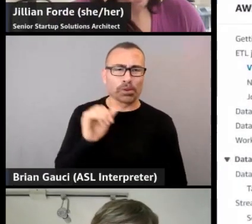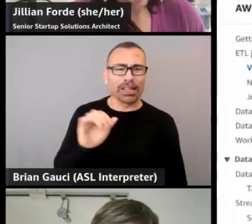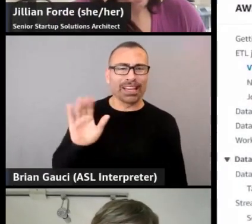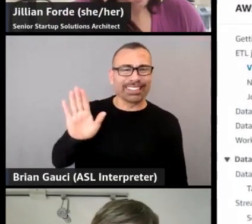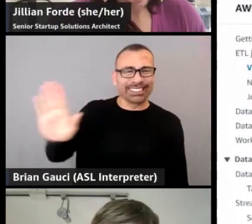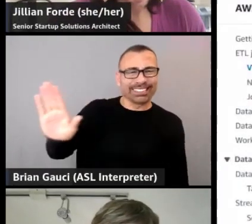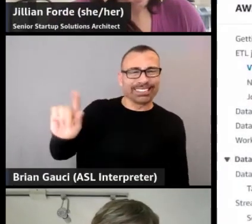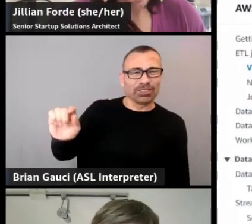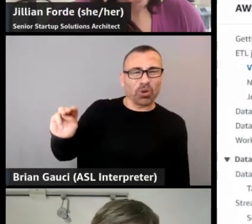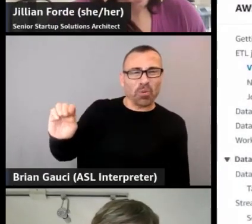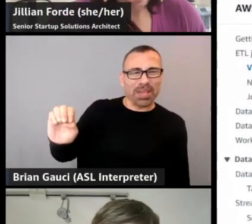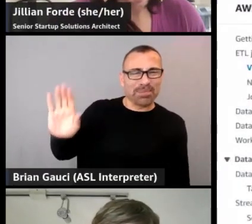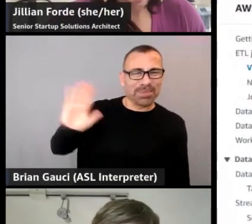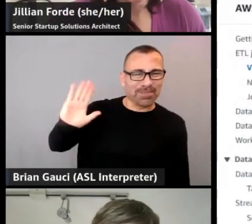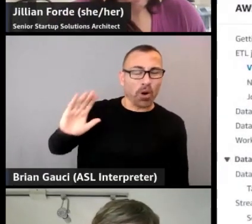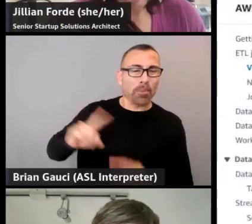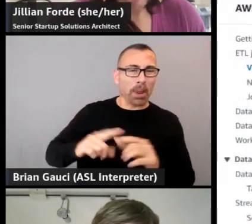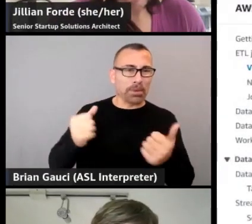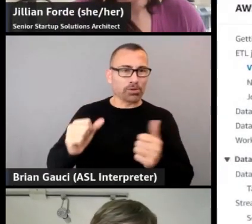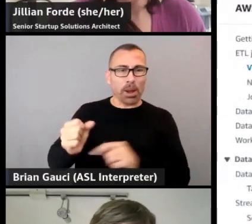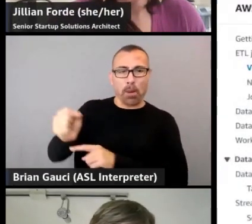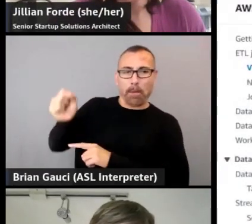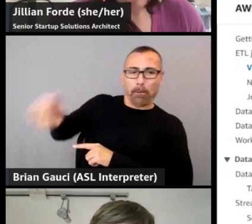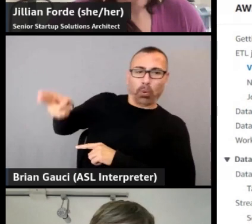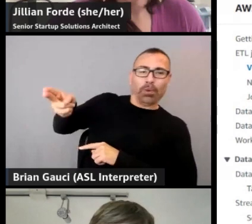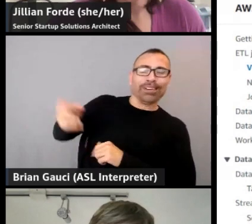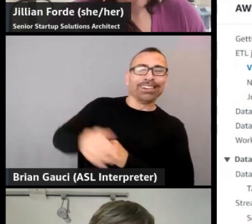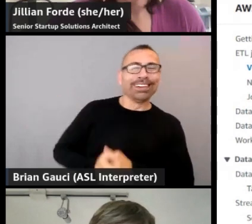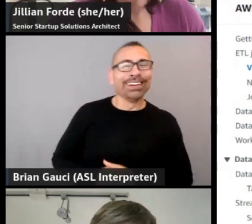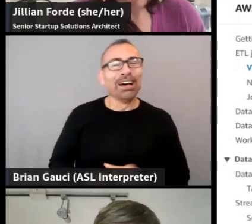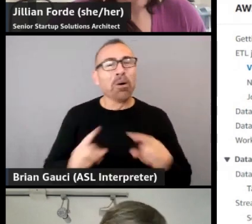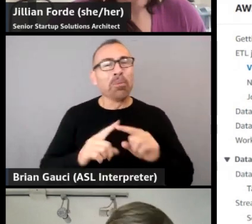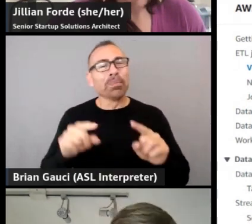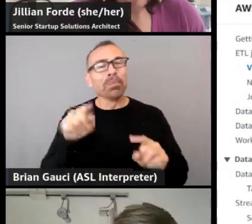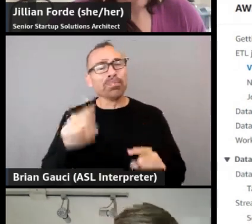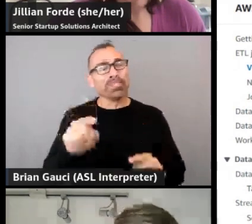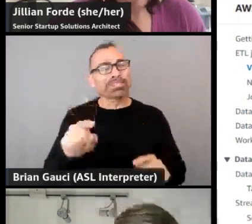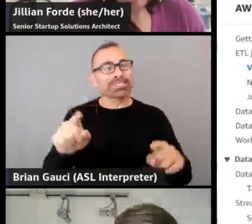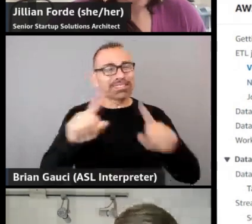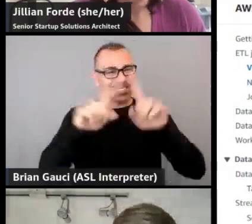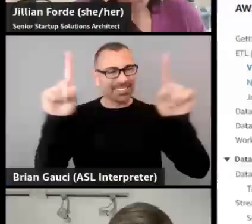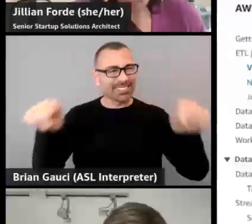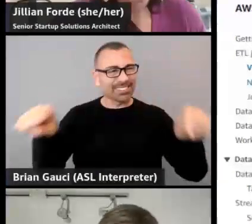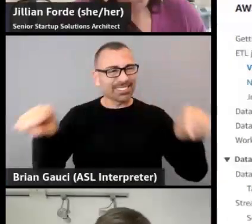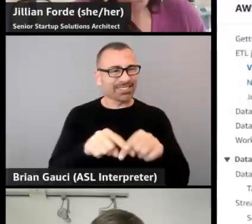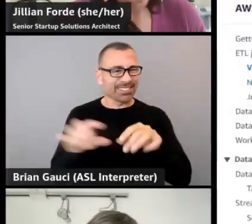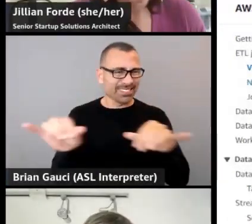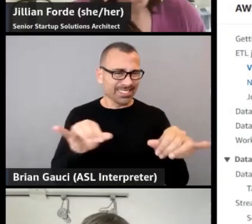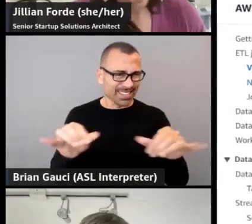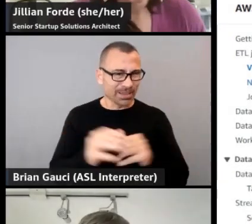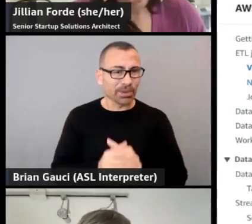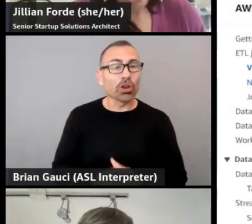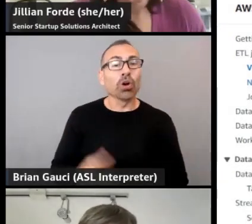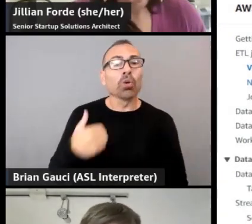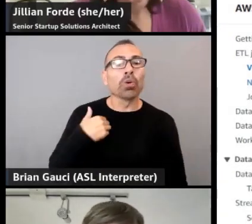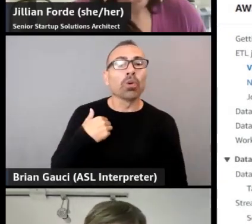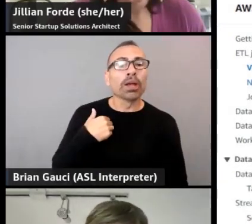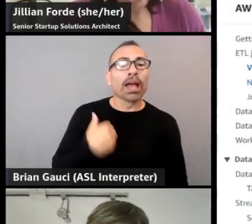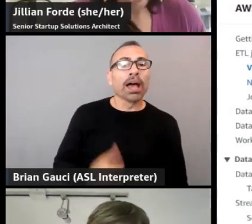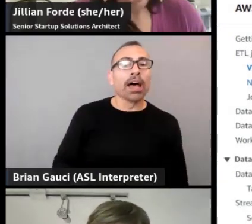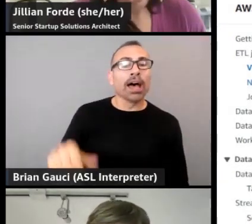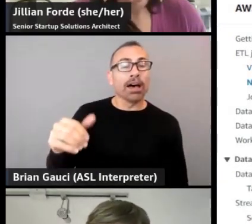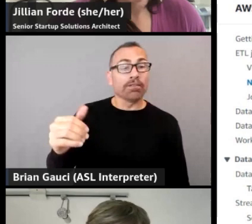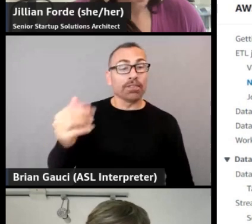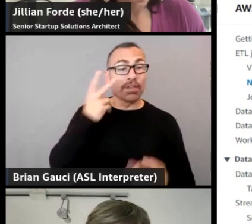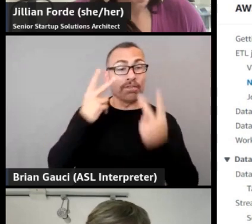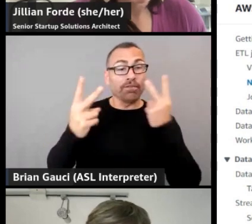him. So this is the screen that I think Tomei was also sharing. So we have the visual ETL, but for this demo, I'm